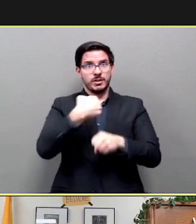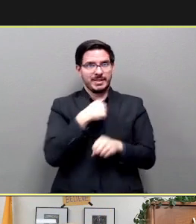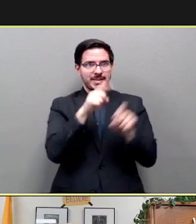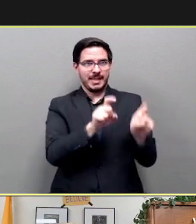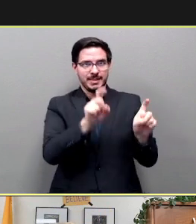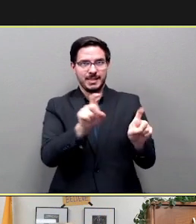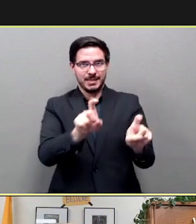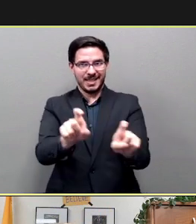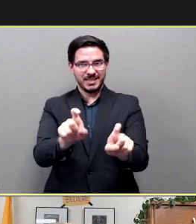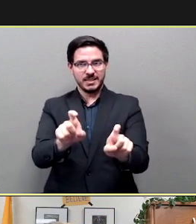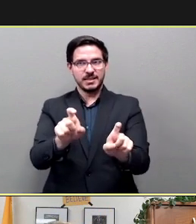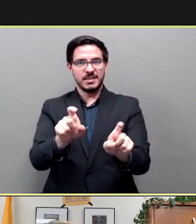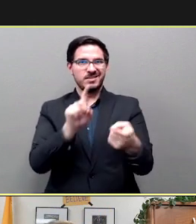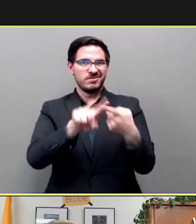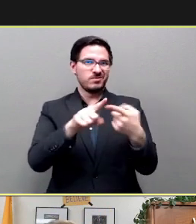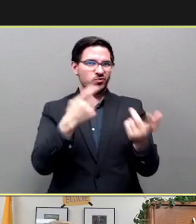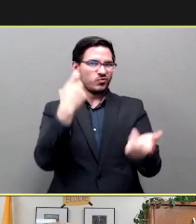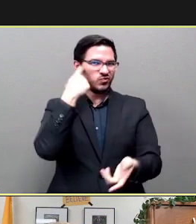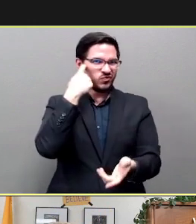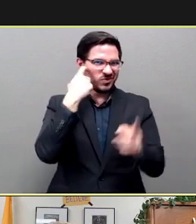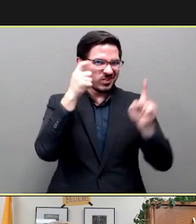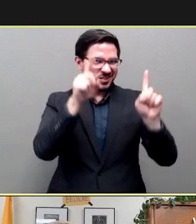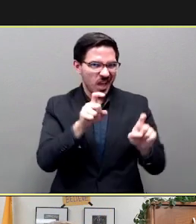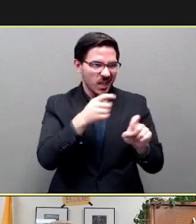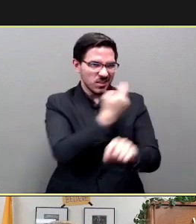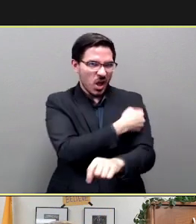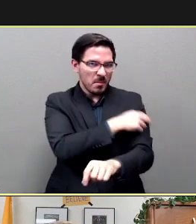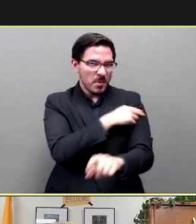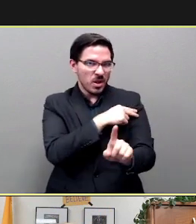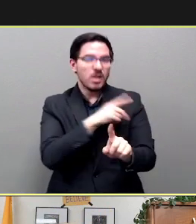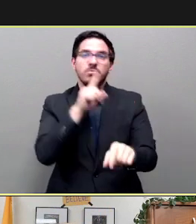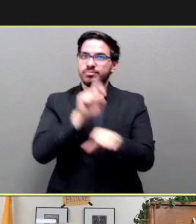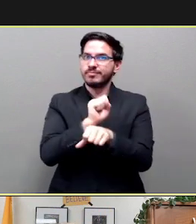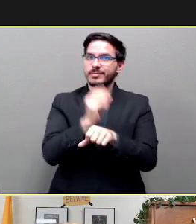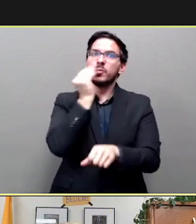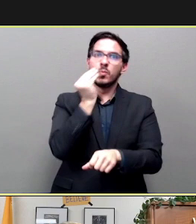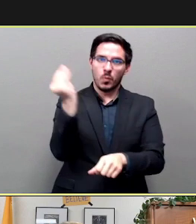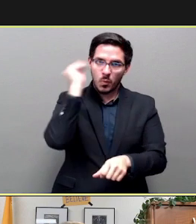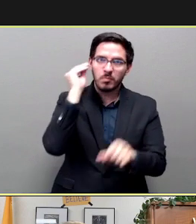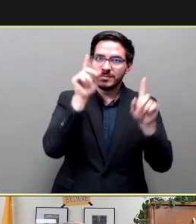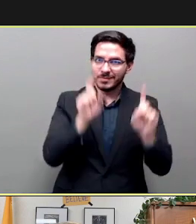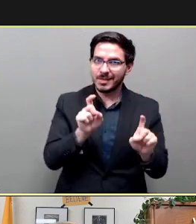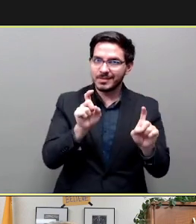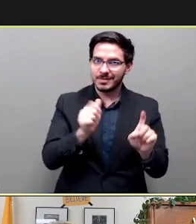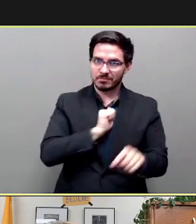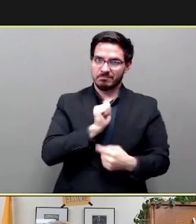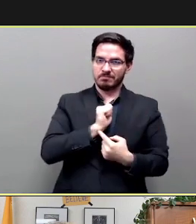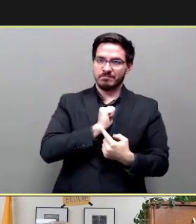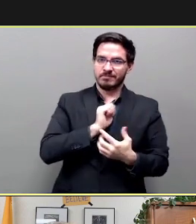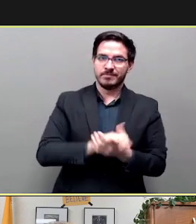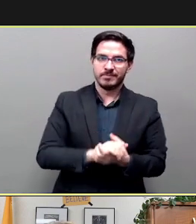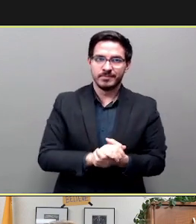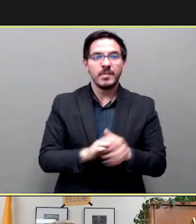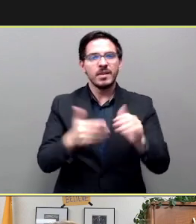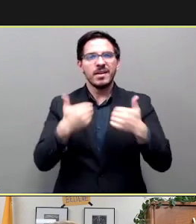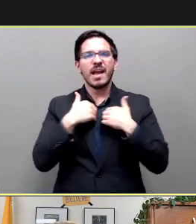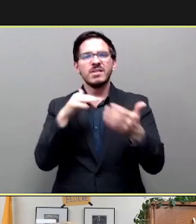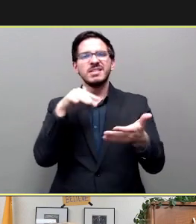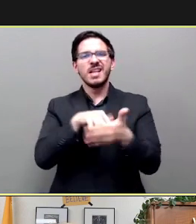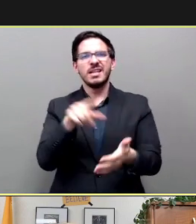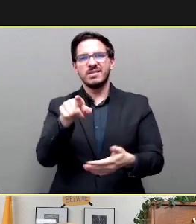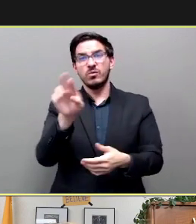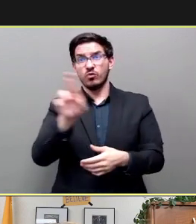recent tests I had in the hospital were home tests. There's a study that is shown on the right-hand